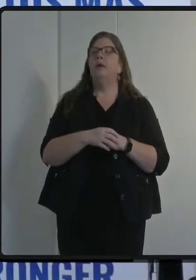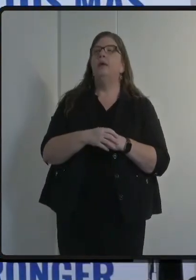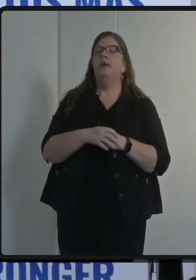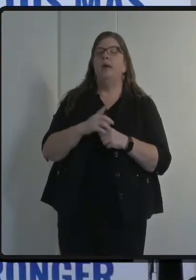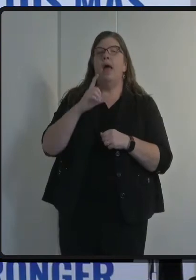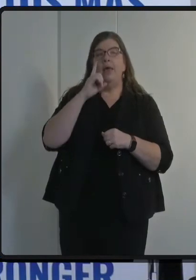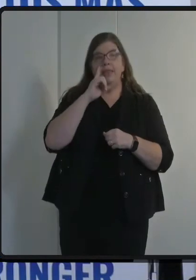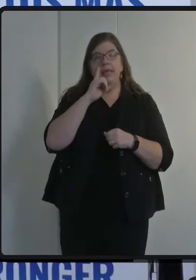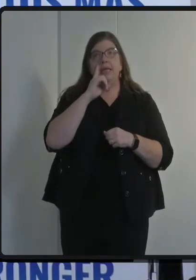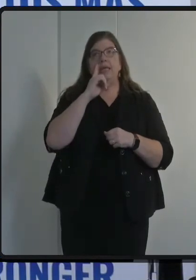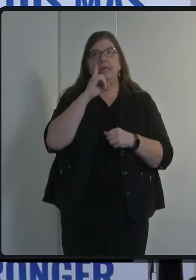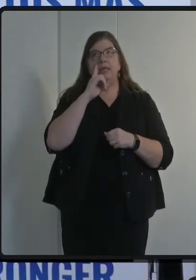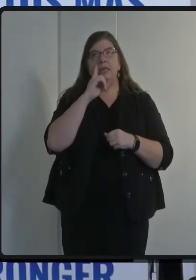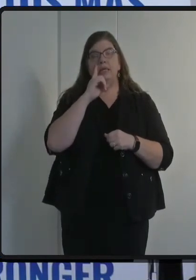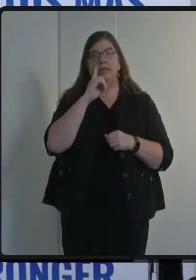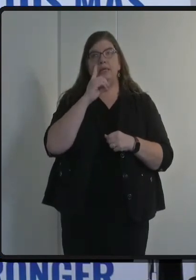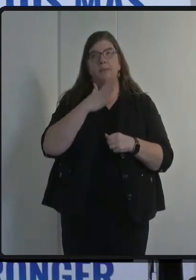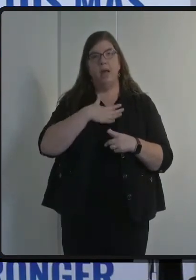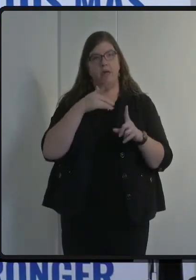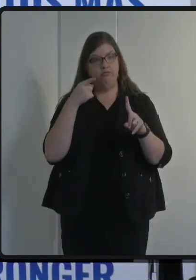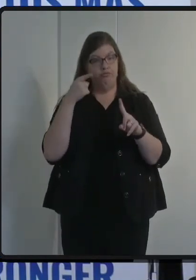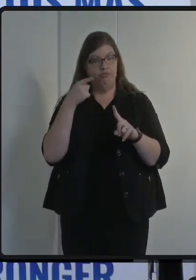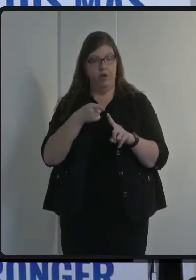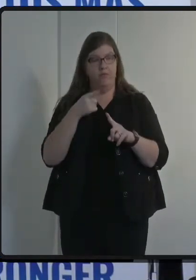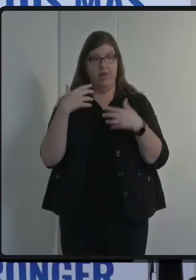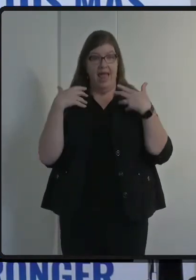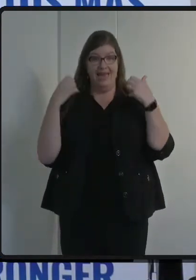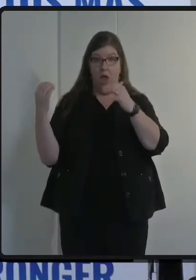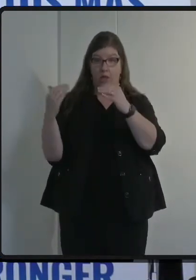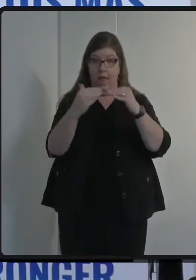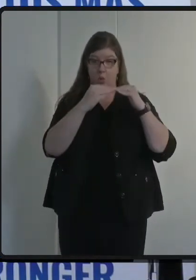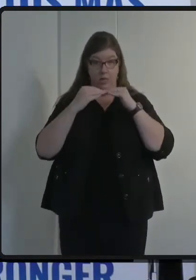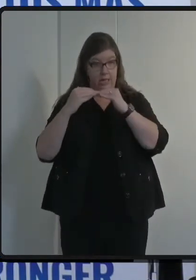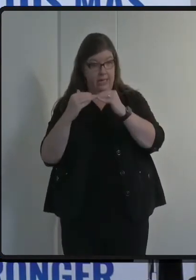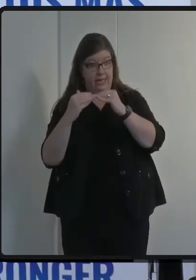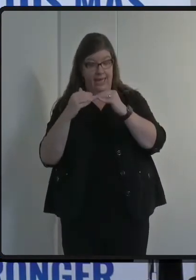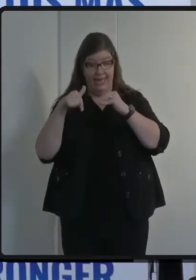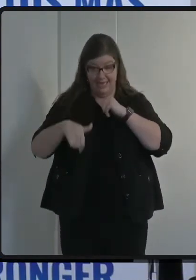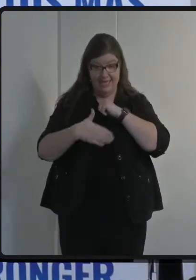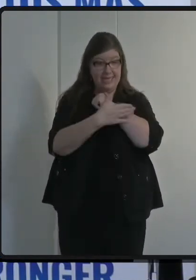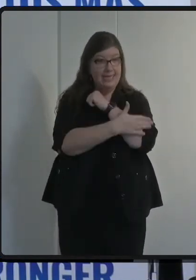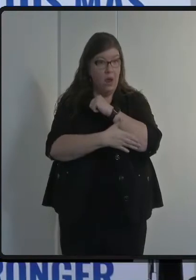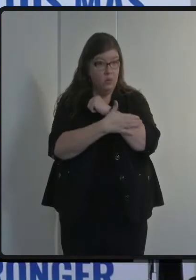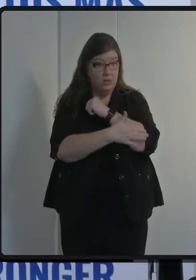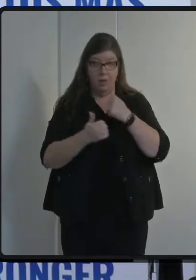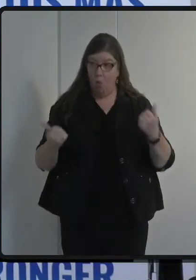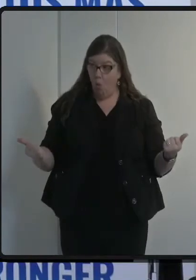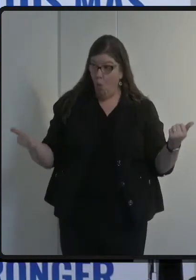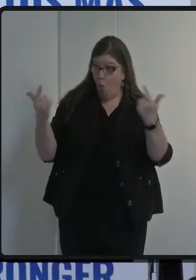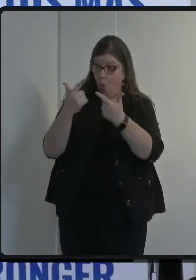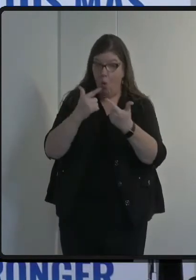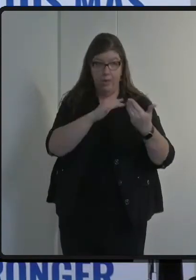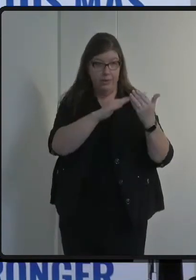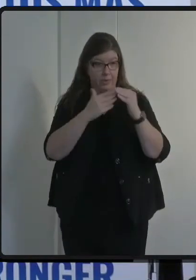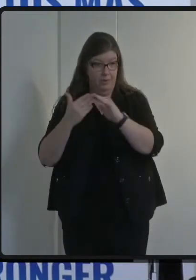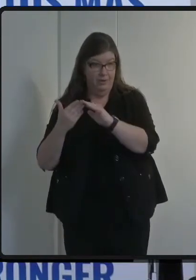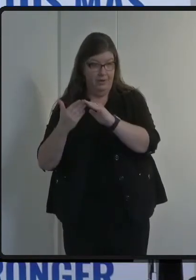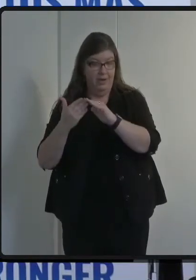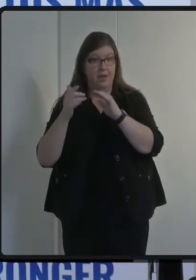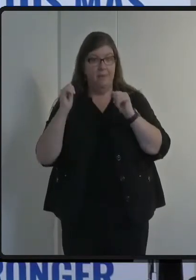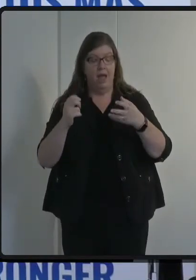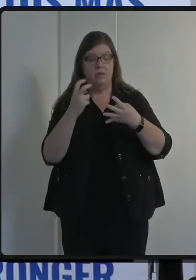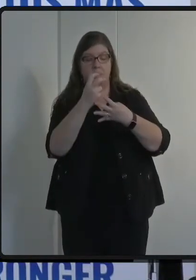my takeaway with the health equity metric is that we as a county, all of our communities need to move into